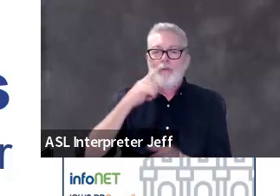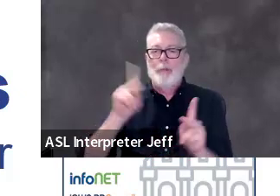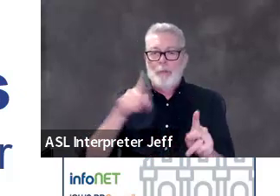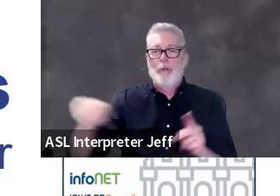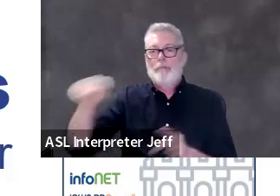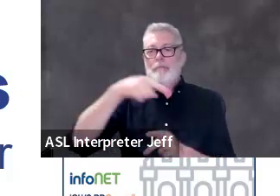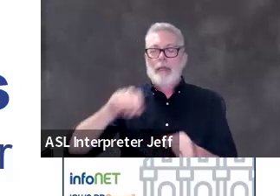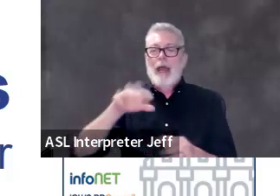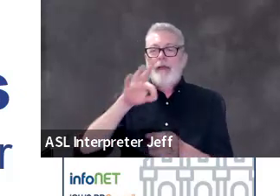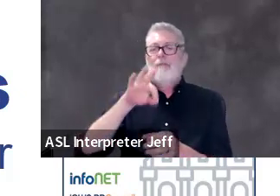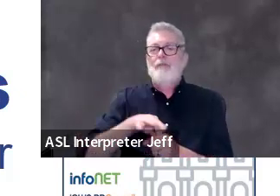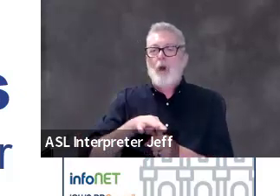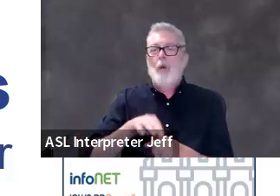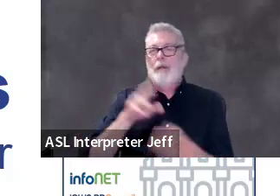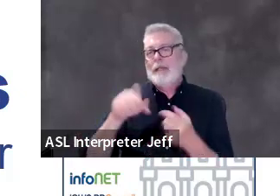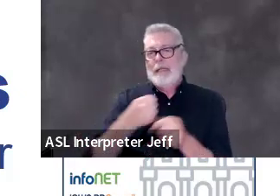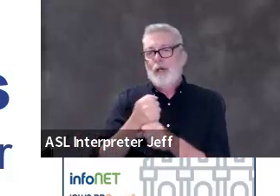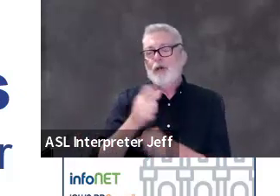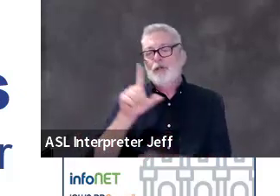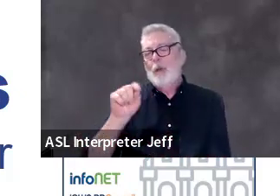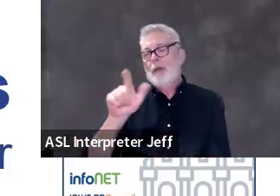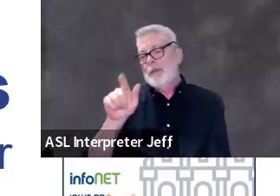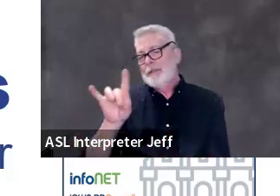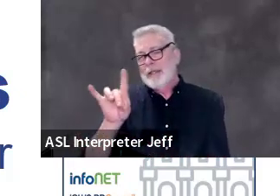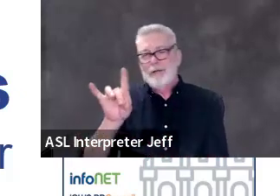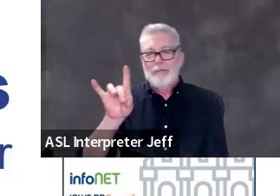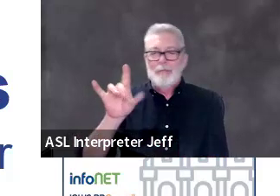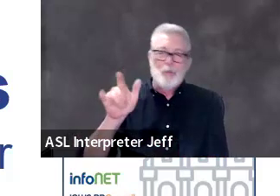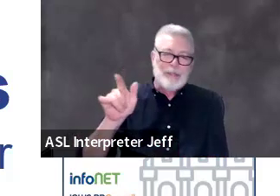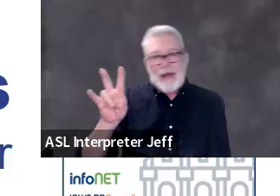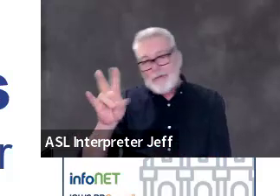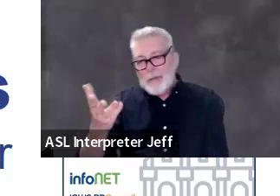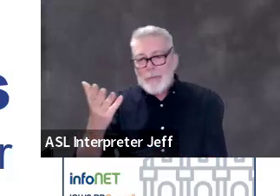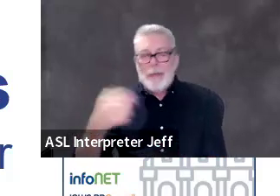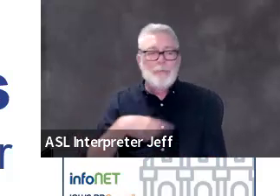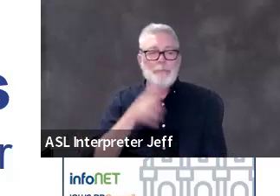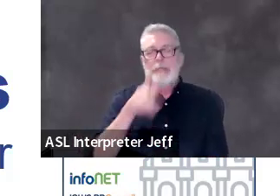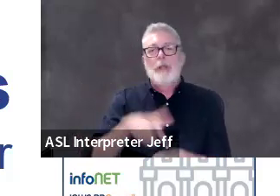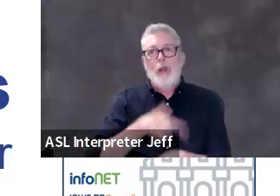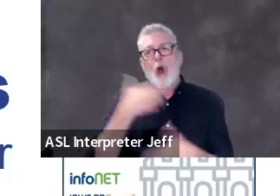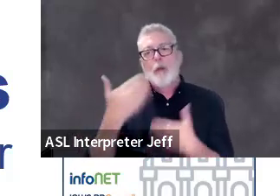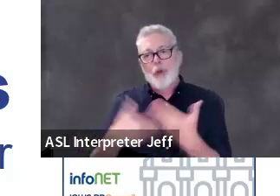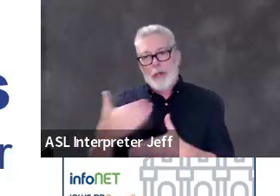27 or 28. So it's a long process to make that change.